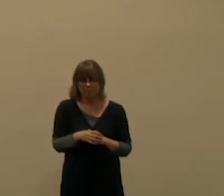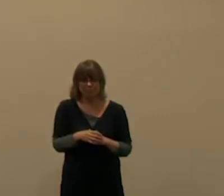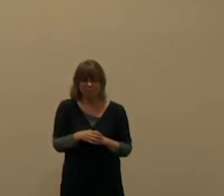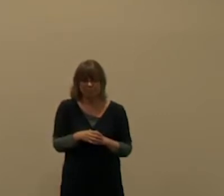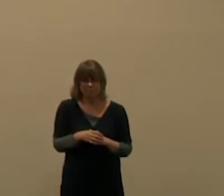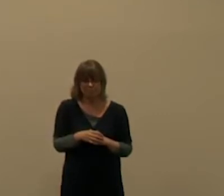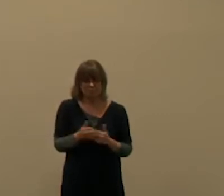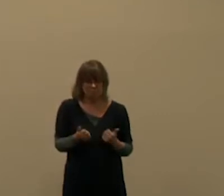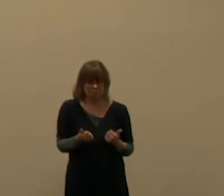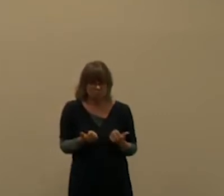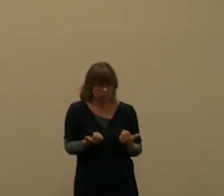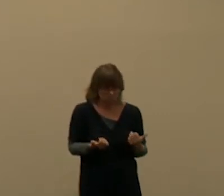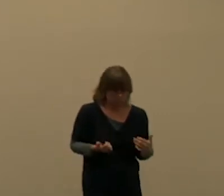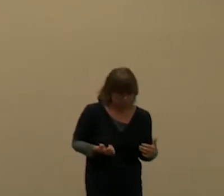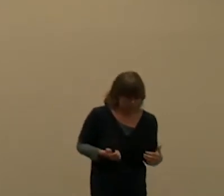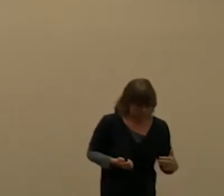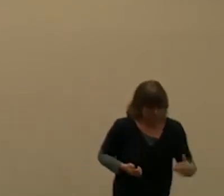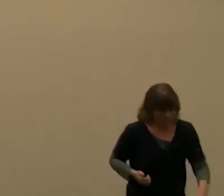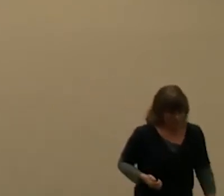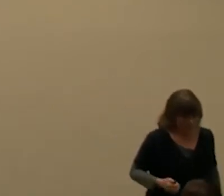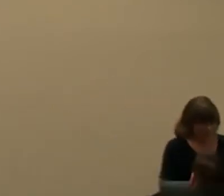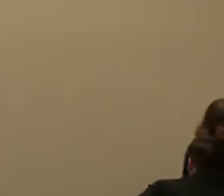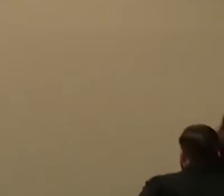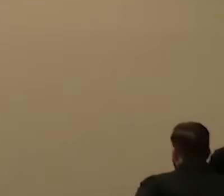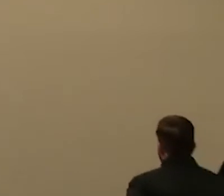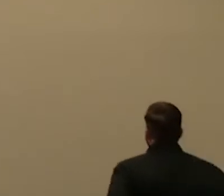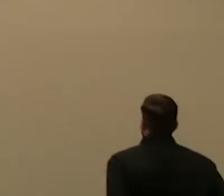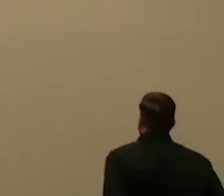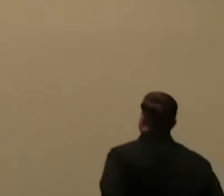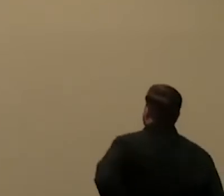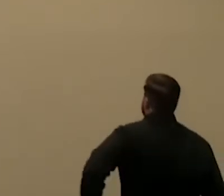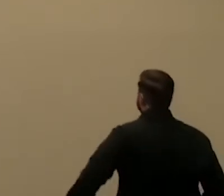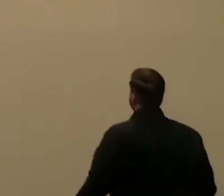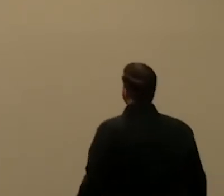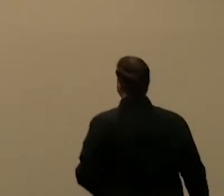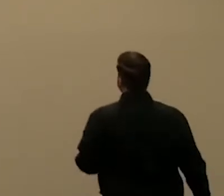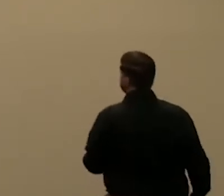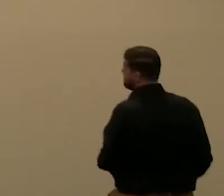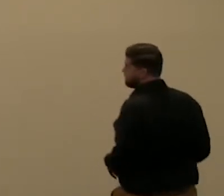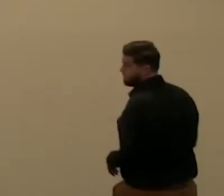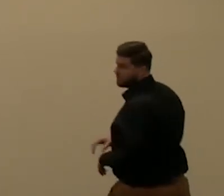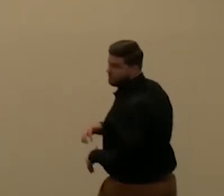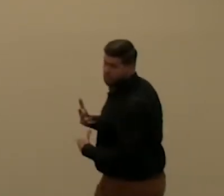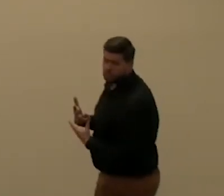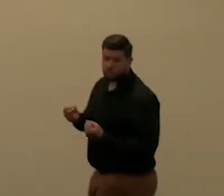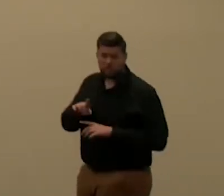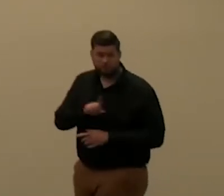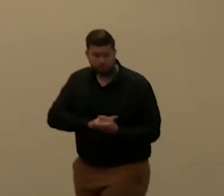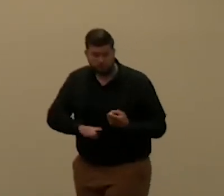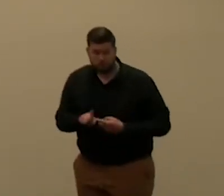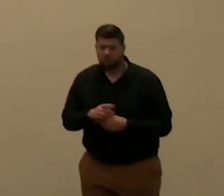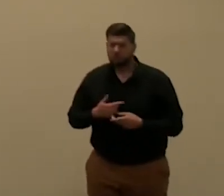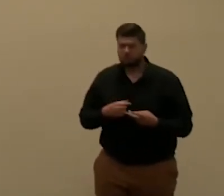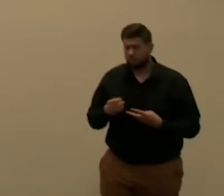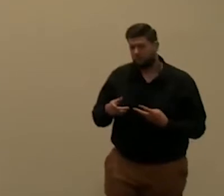So then you've got your meeting, and there are a bunch of meeting options that you can set. Like, do you want to have a lobby? Do